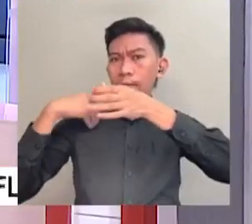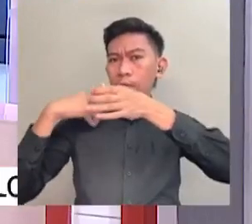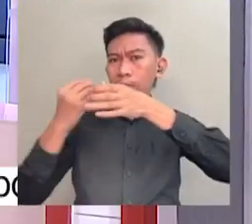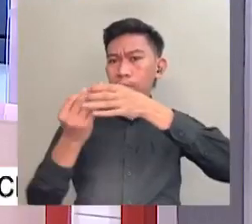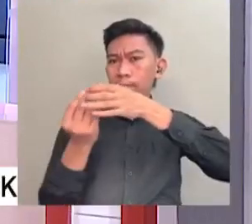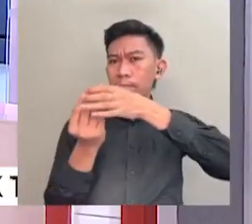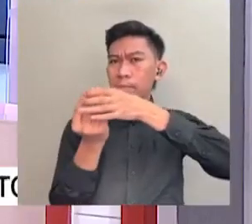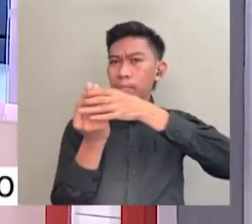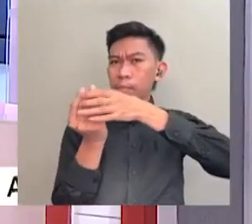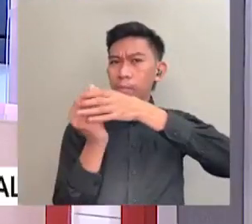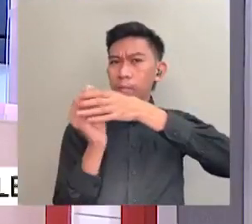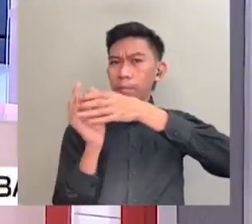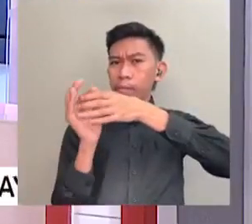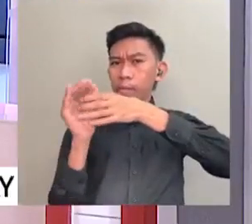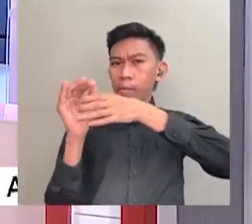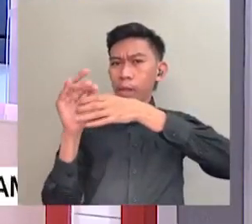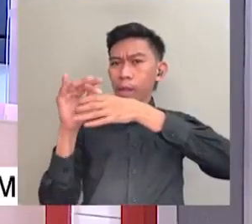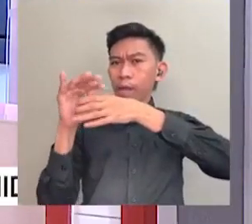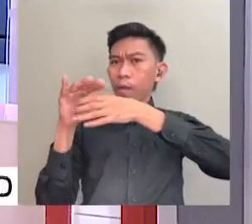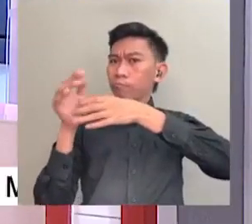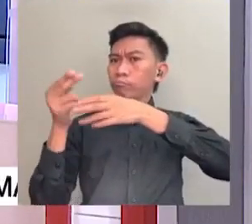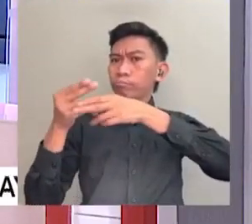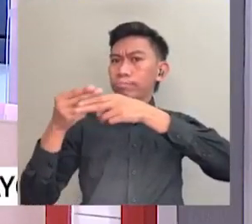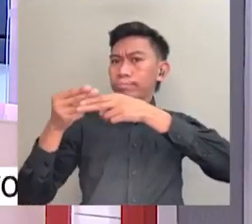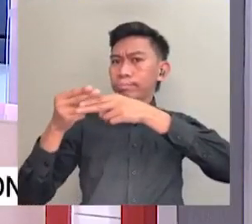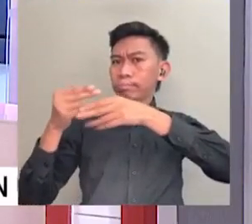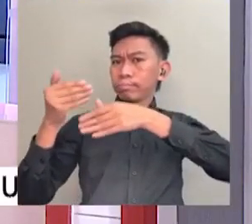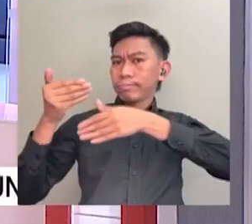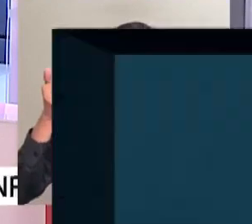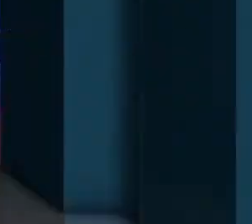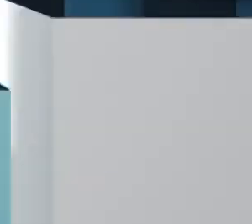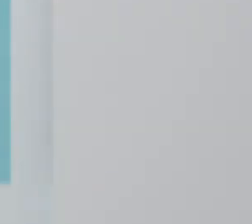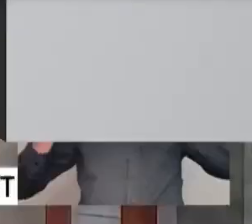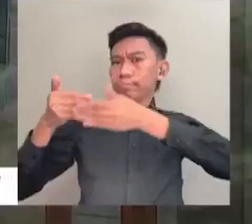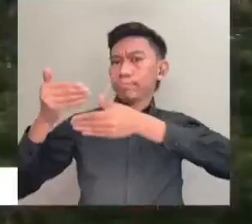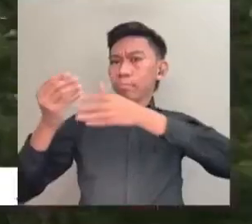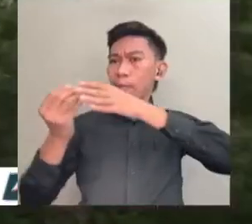slow, extrusive eruption. More in this report.